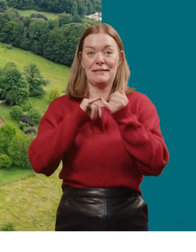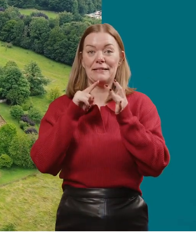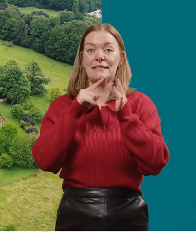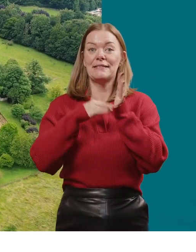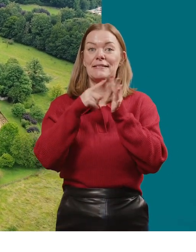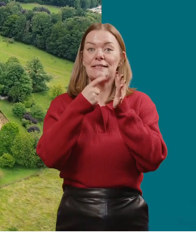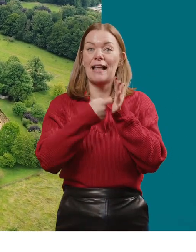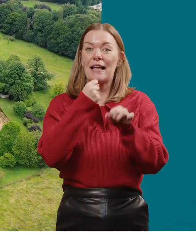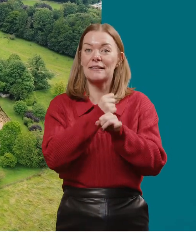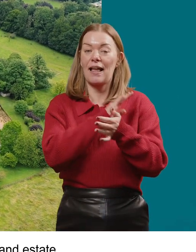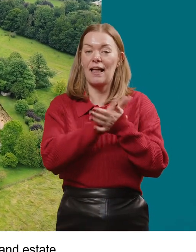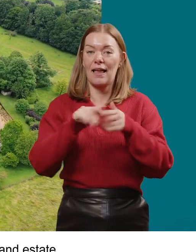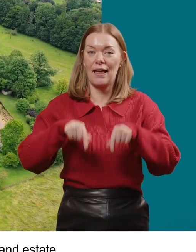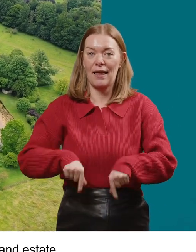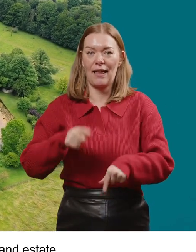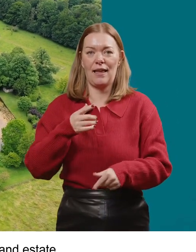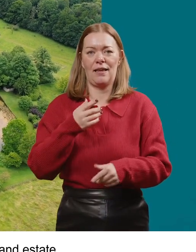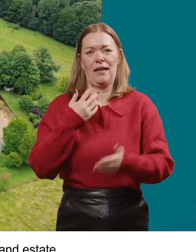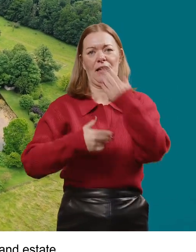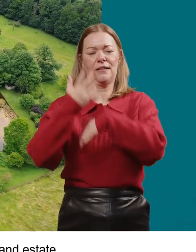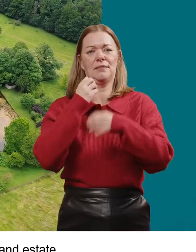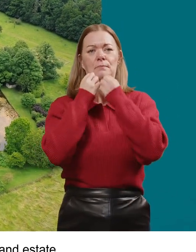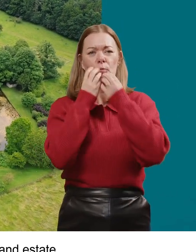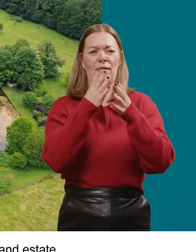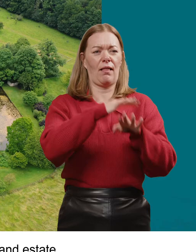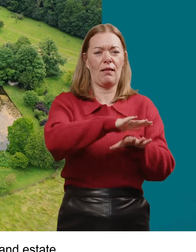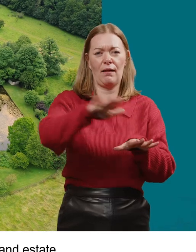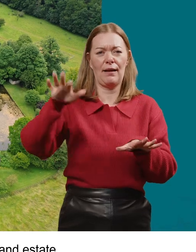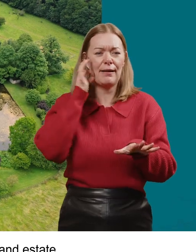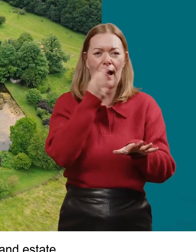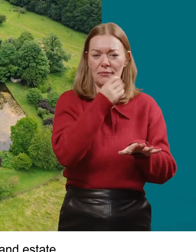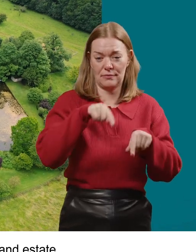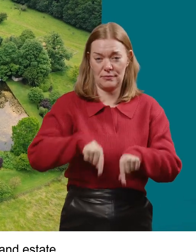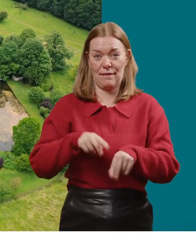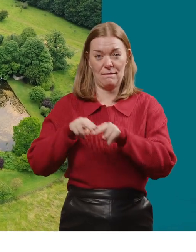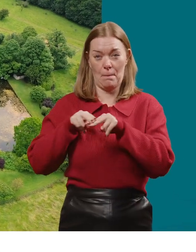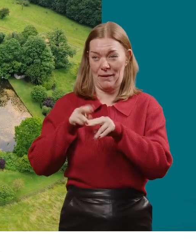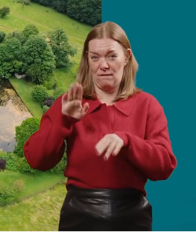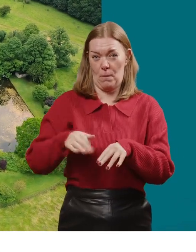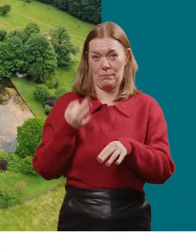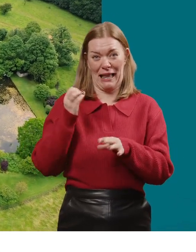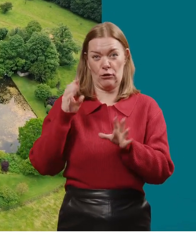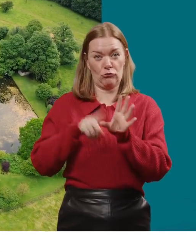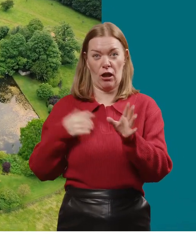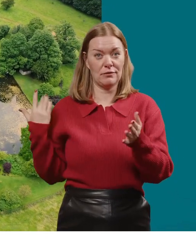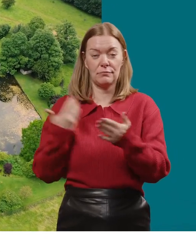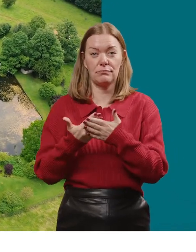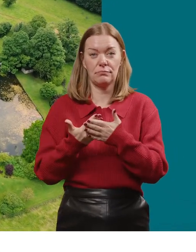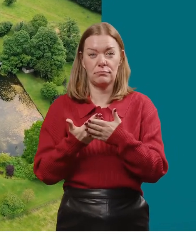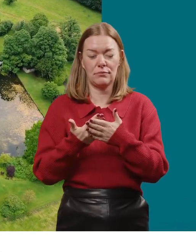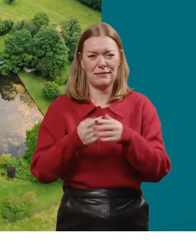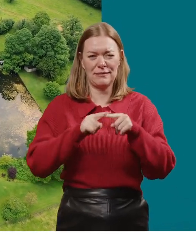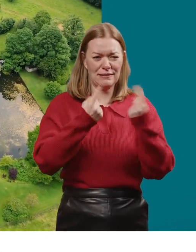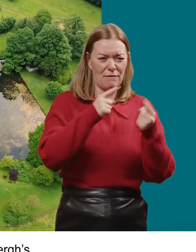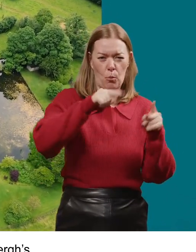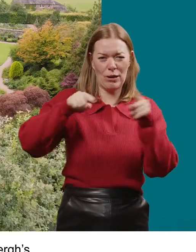Welcome to Sizergh. The historic house, gardens and estate have been in the Strickland family for over 800 years, and there are